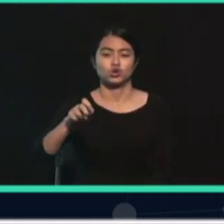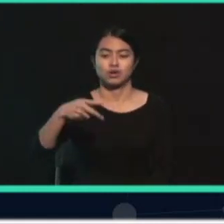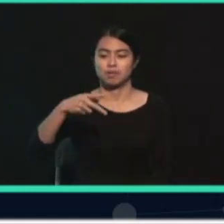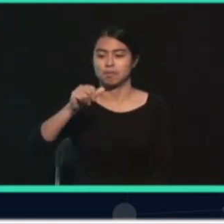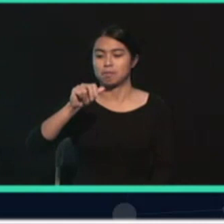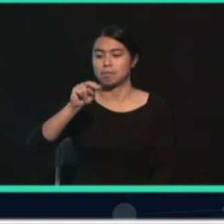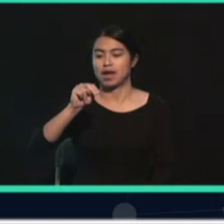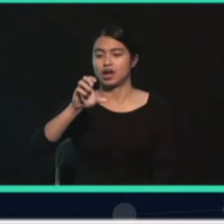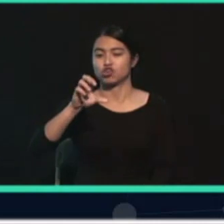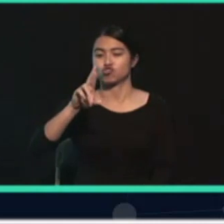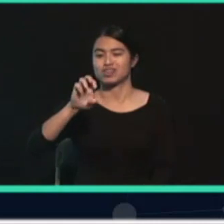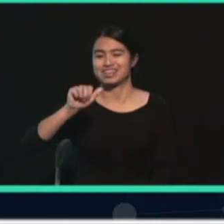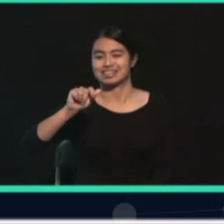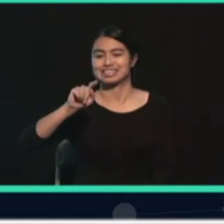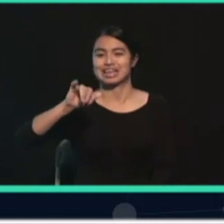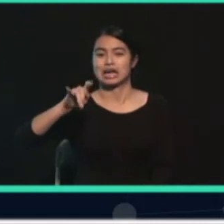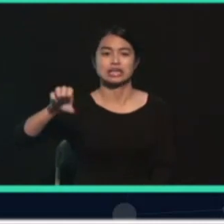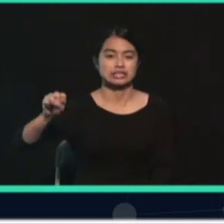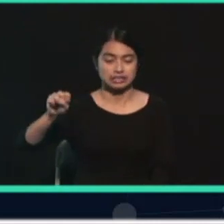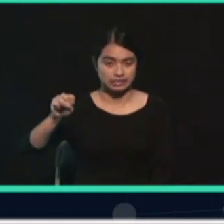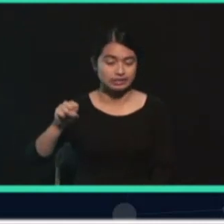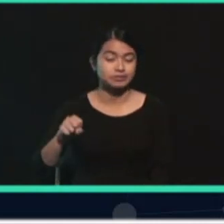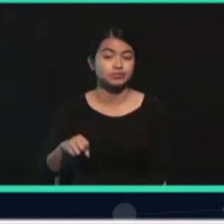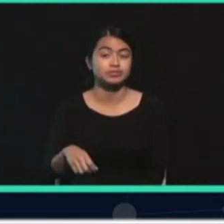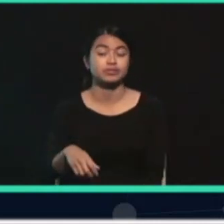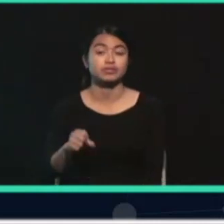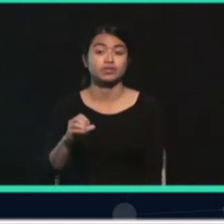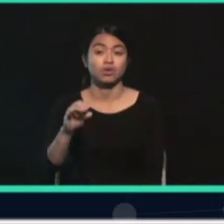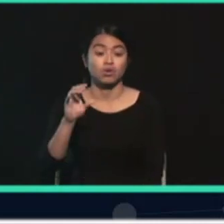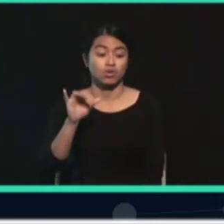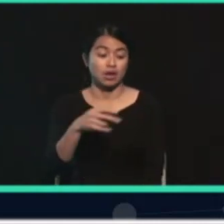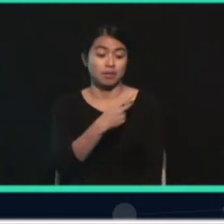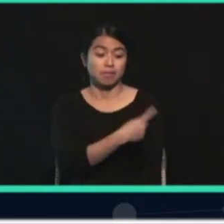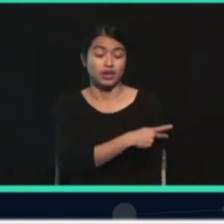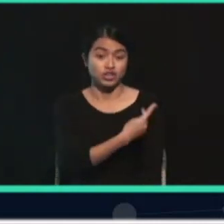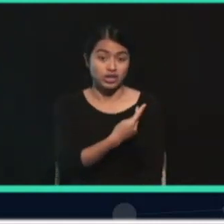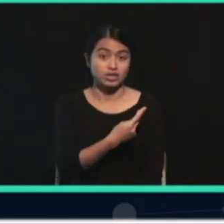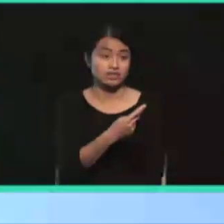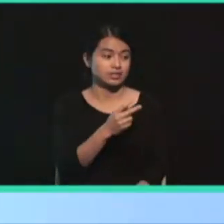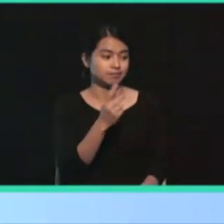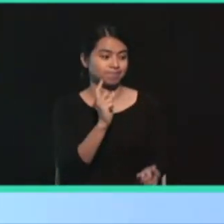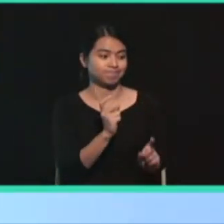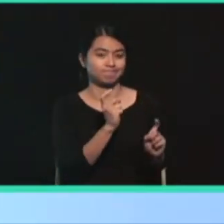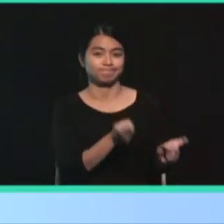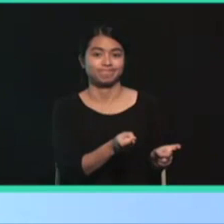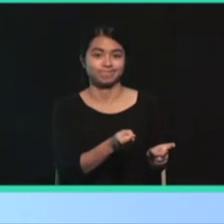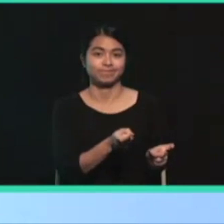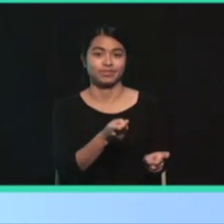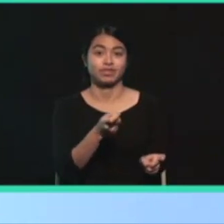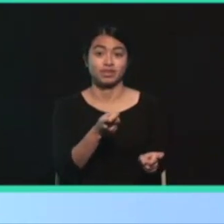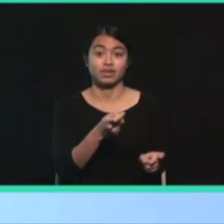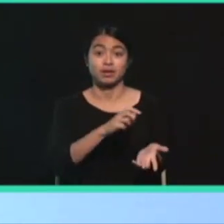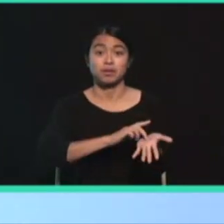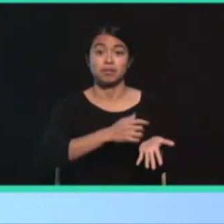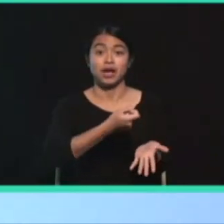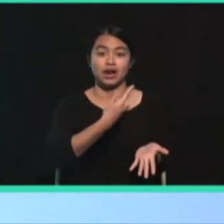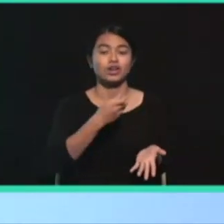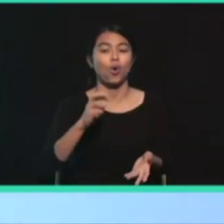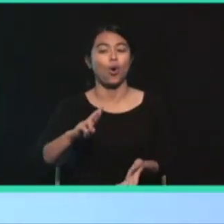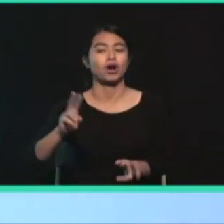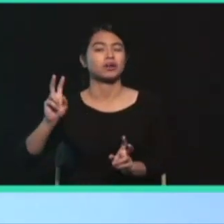of the pancreas. And they randomized these patients to either a probiotic treatment or